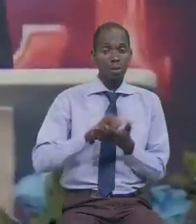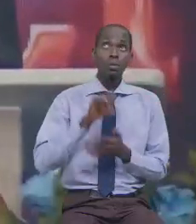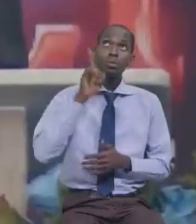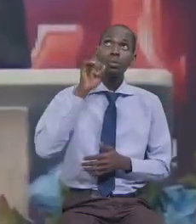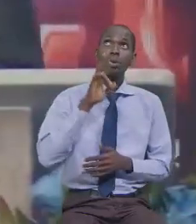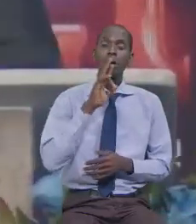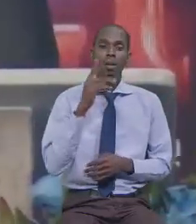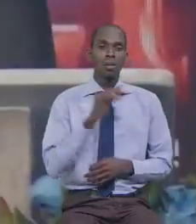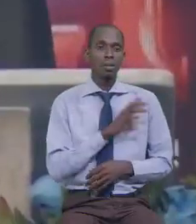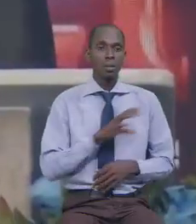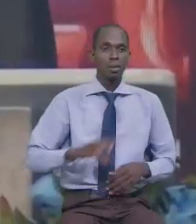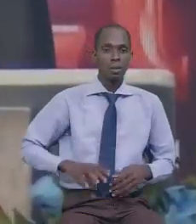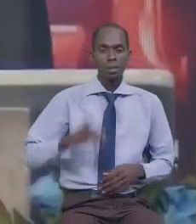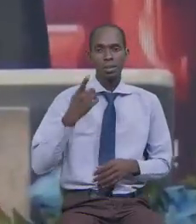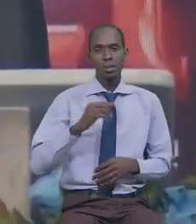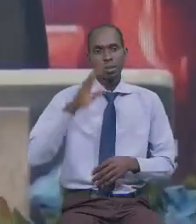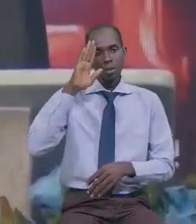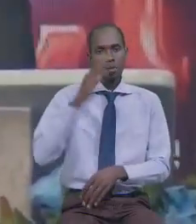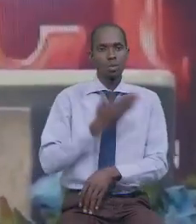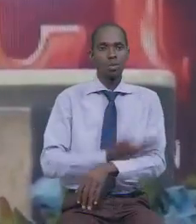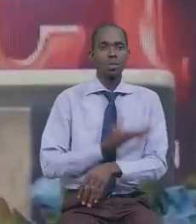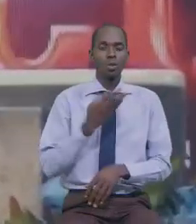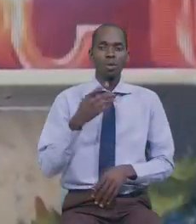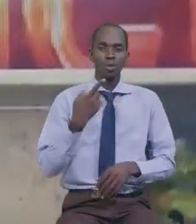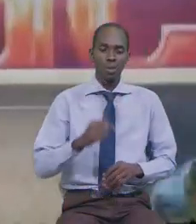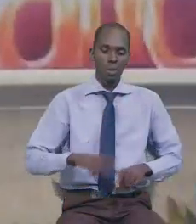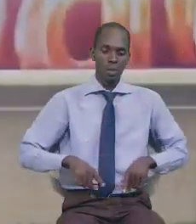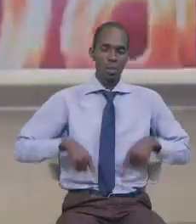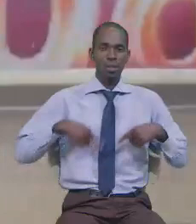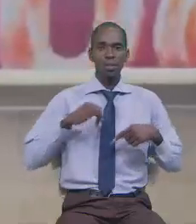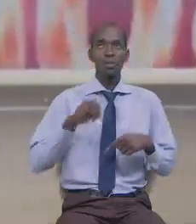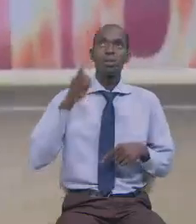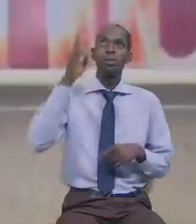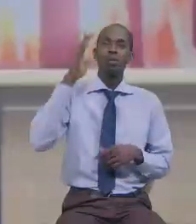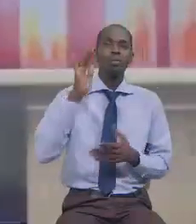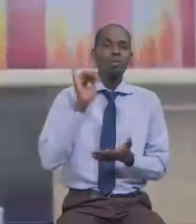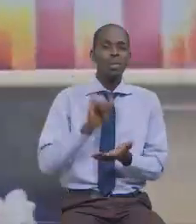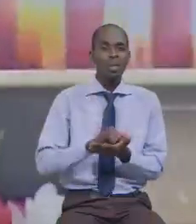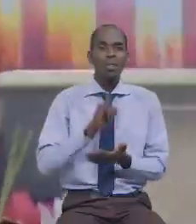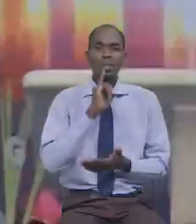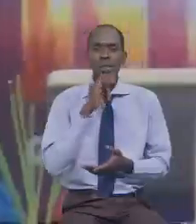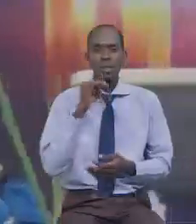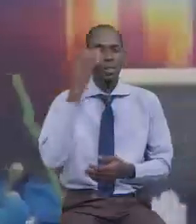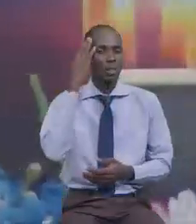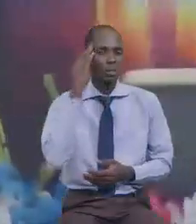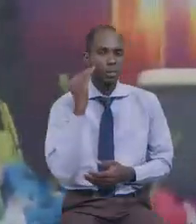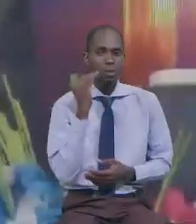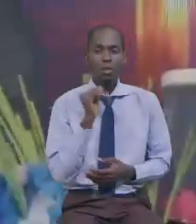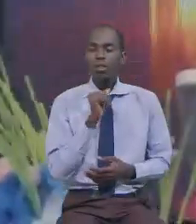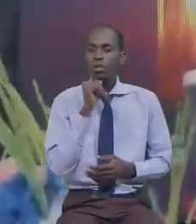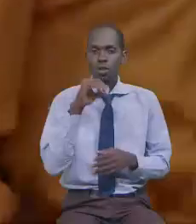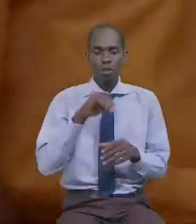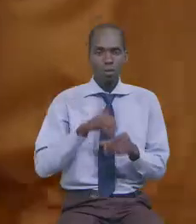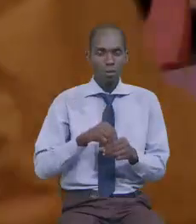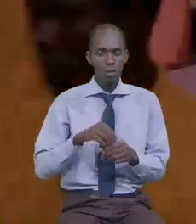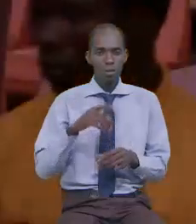the Son of the living God. That's the experience. It's not the knowledge of the head.